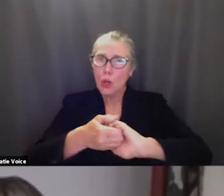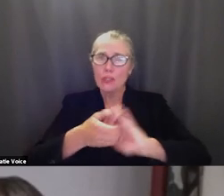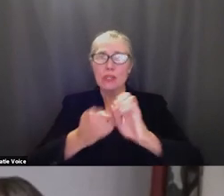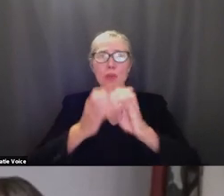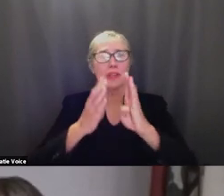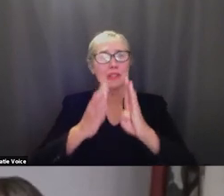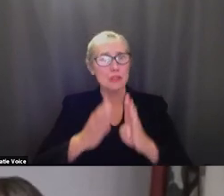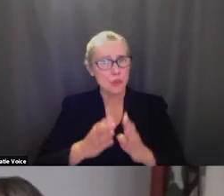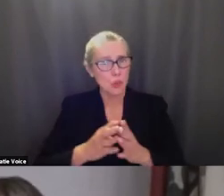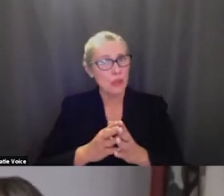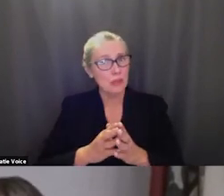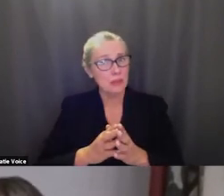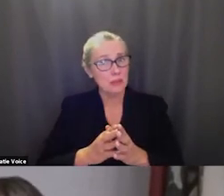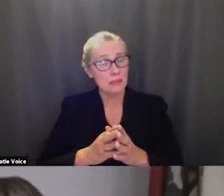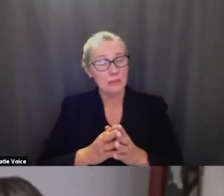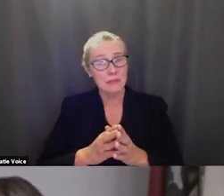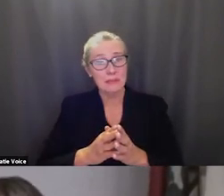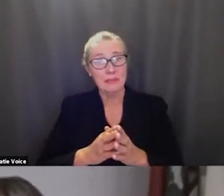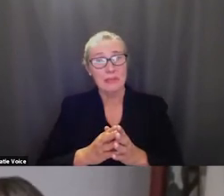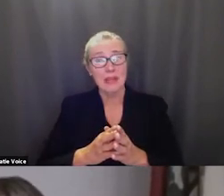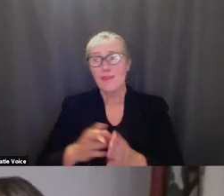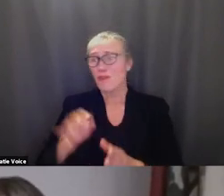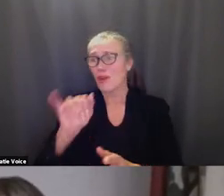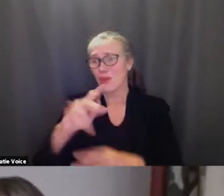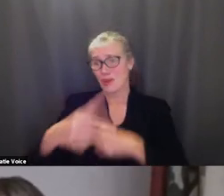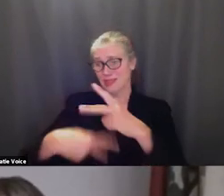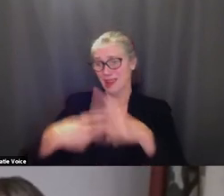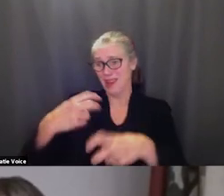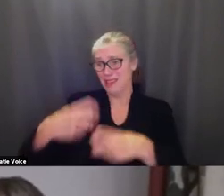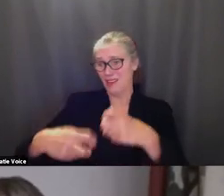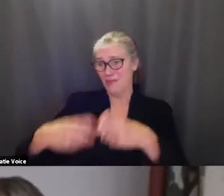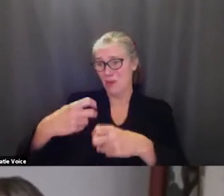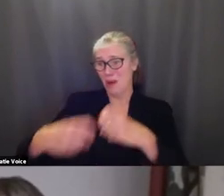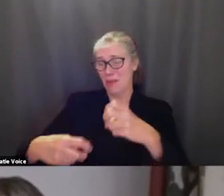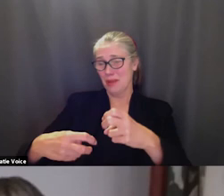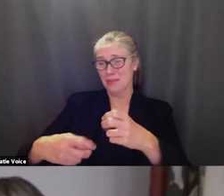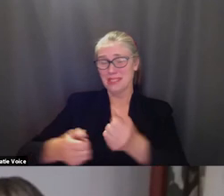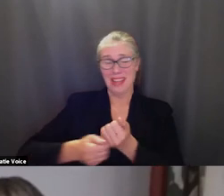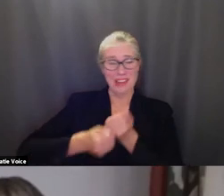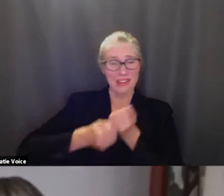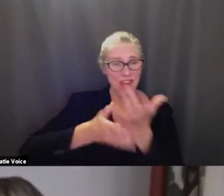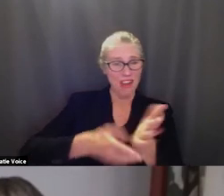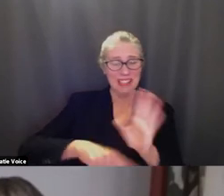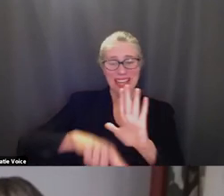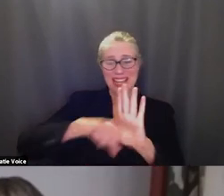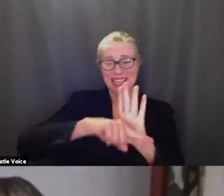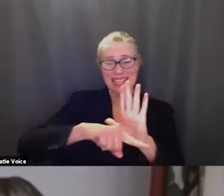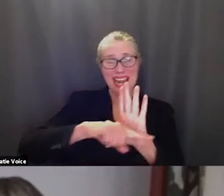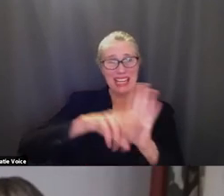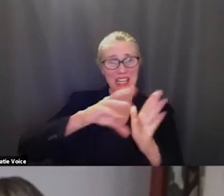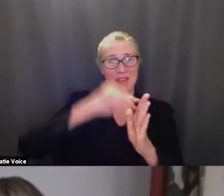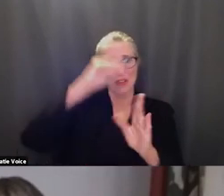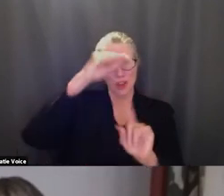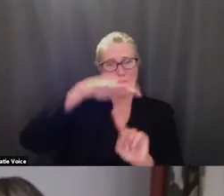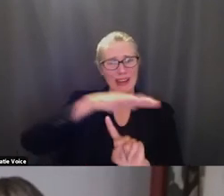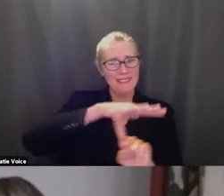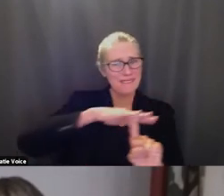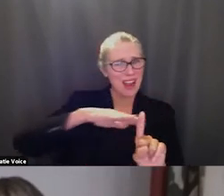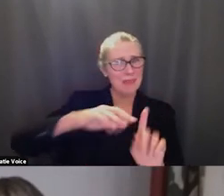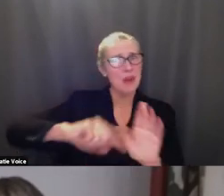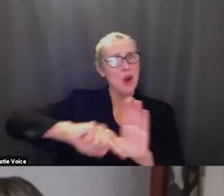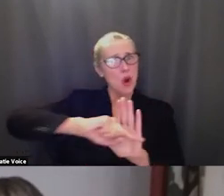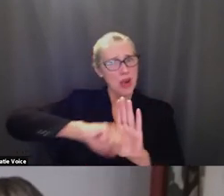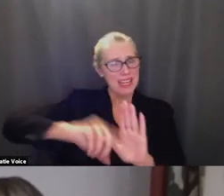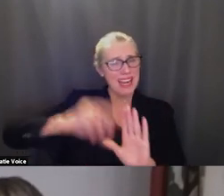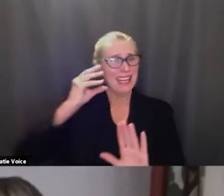very problems that contribute to a negative learning environment or to negative um experiences for